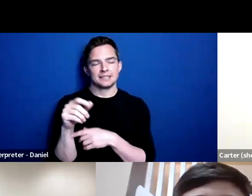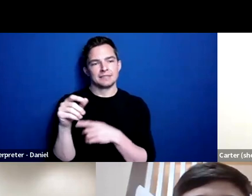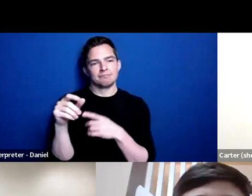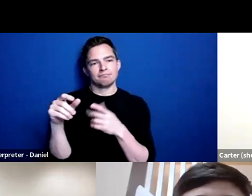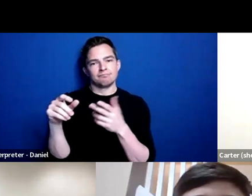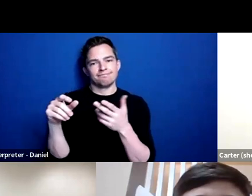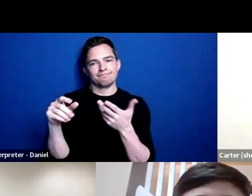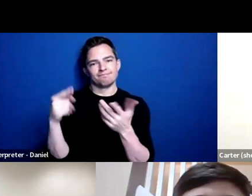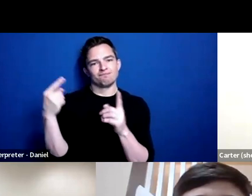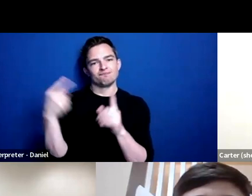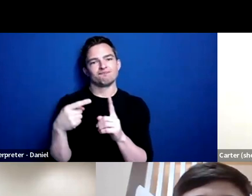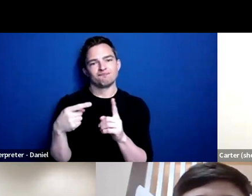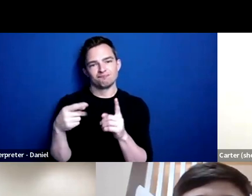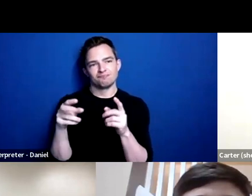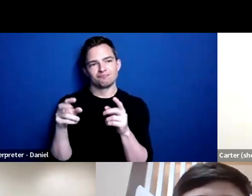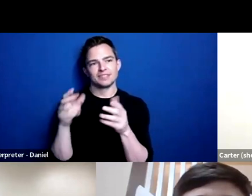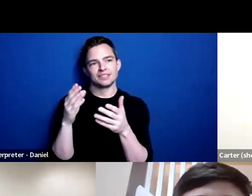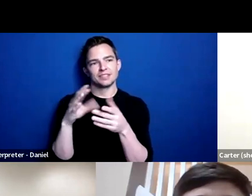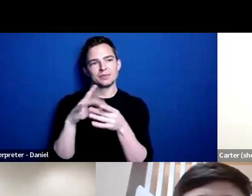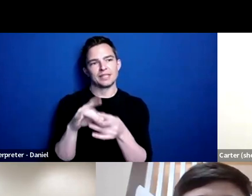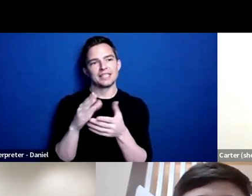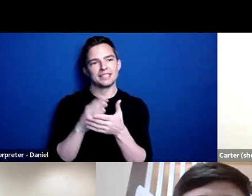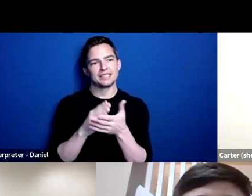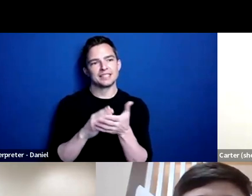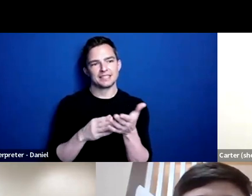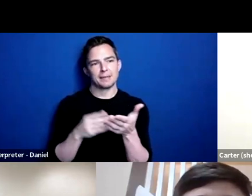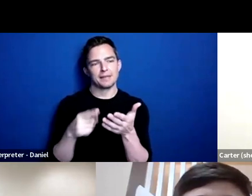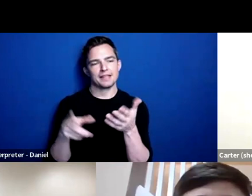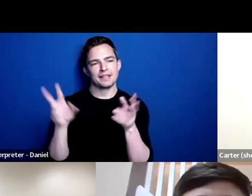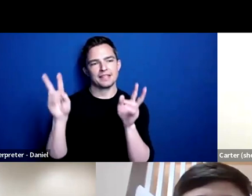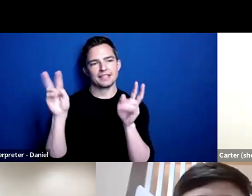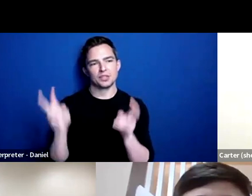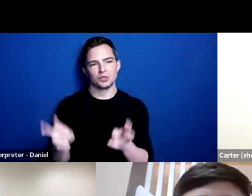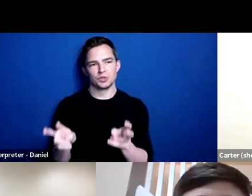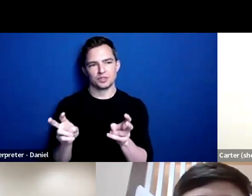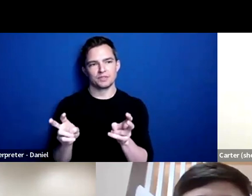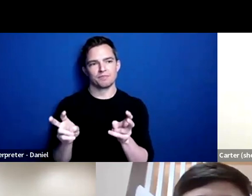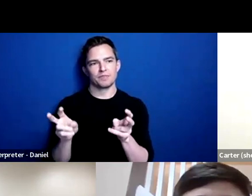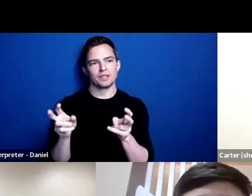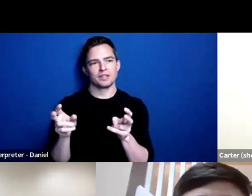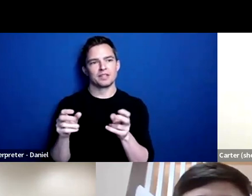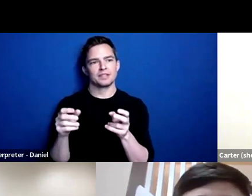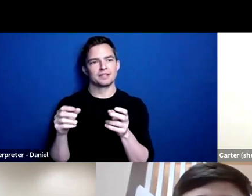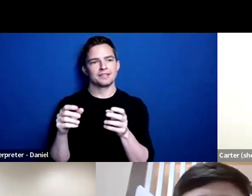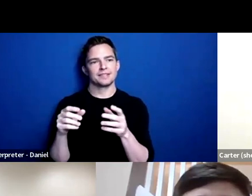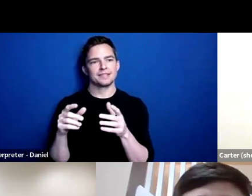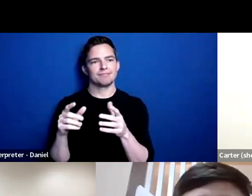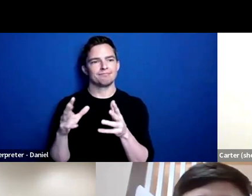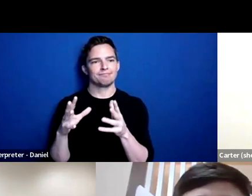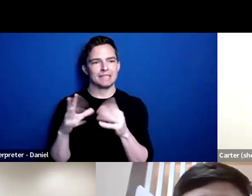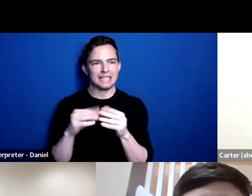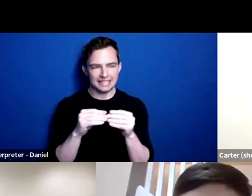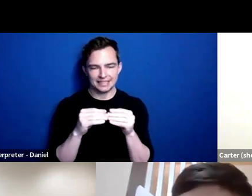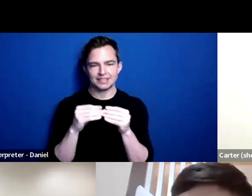these issues, and trying to of us all just trying to get on the same page and get everyone as